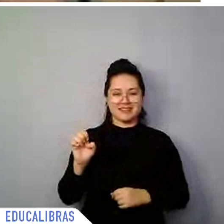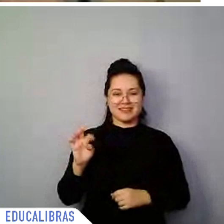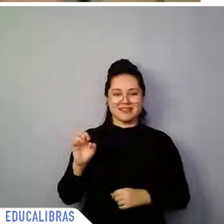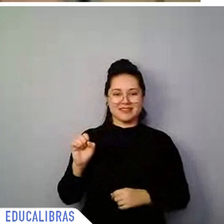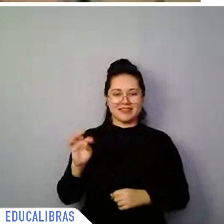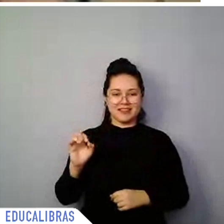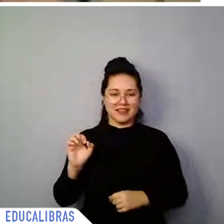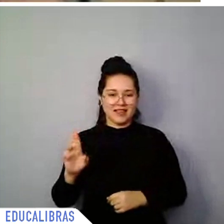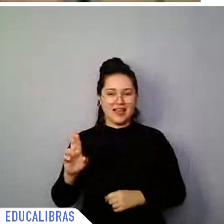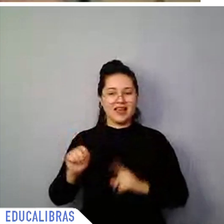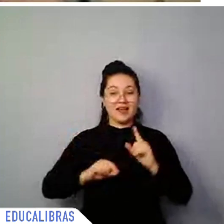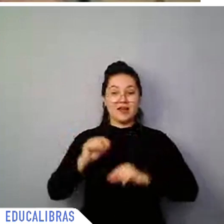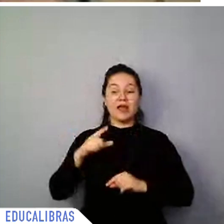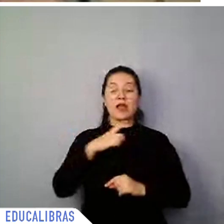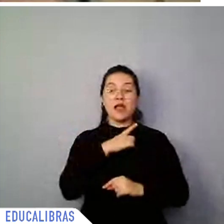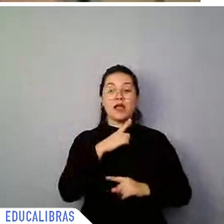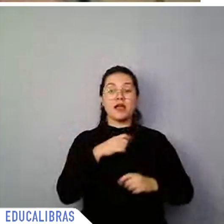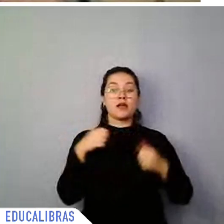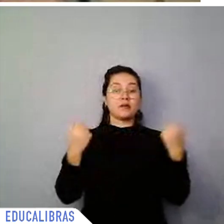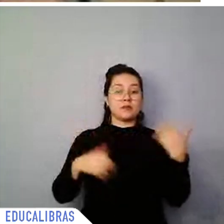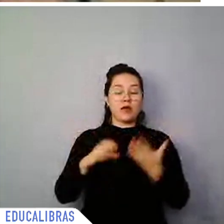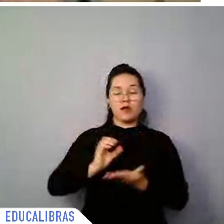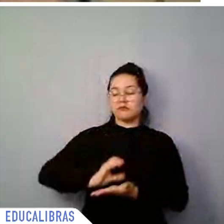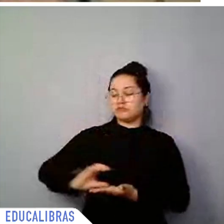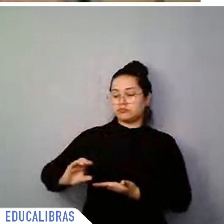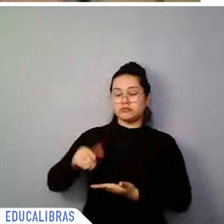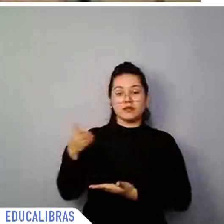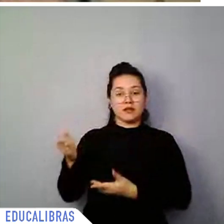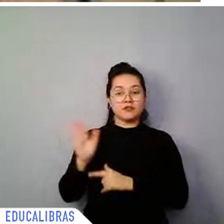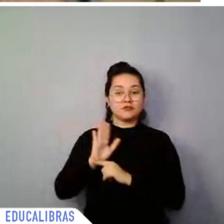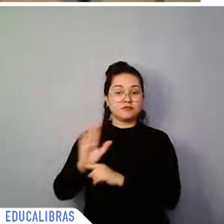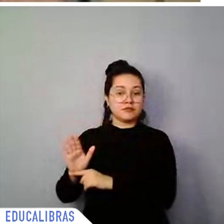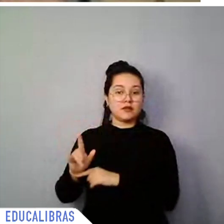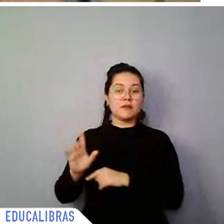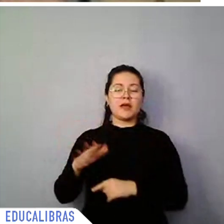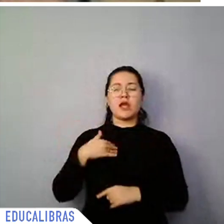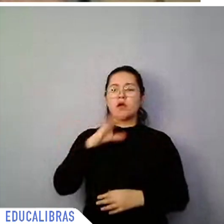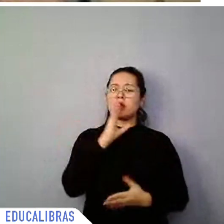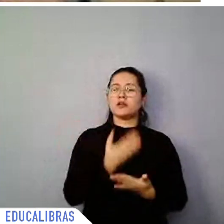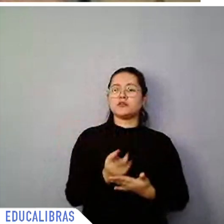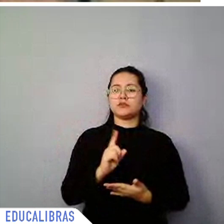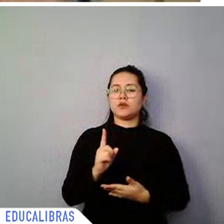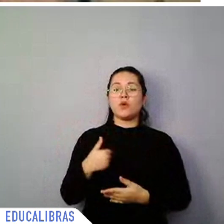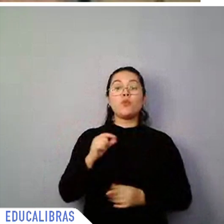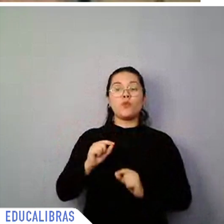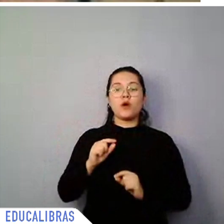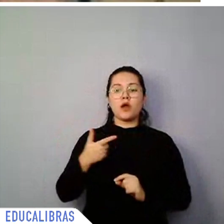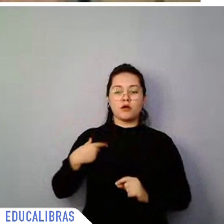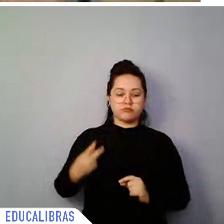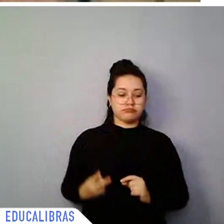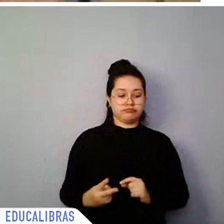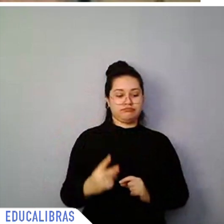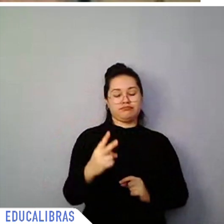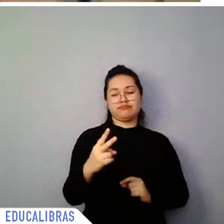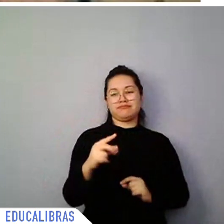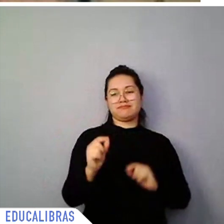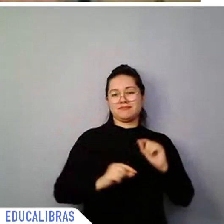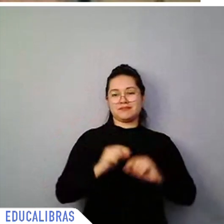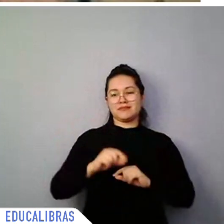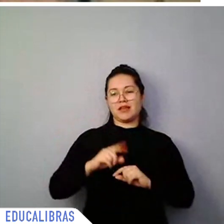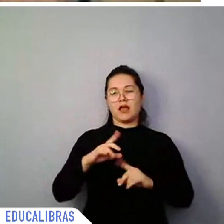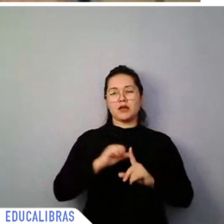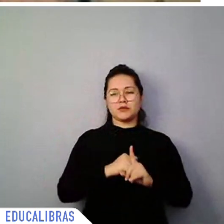one plan that is good, let's try to help this one to get developed. But I really don't think on